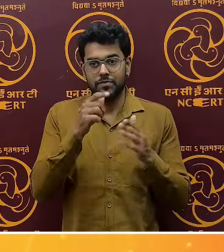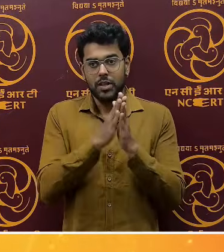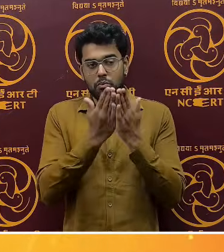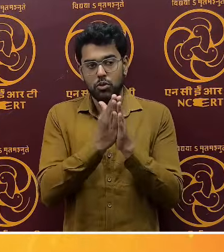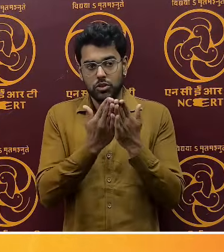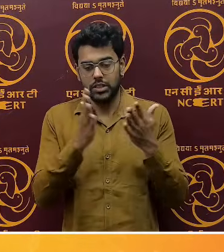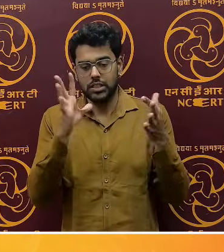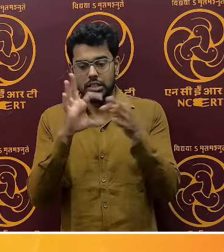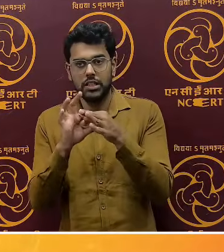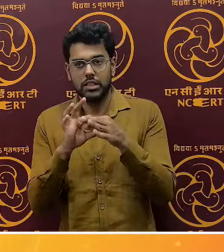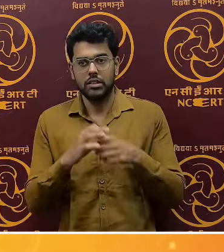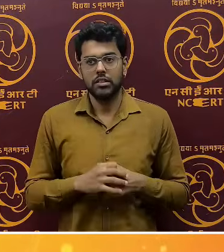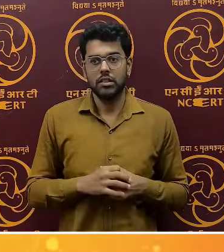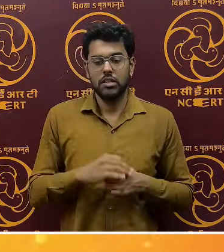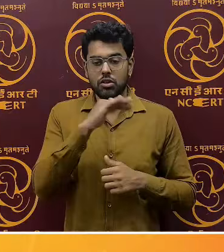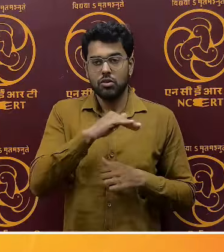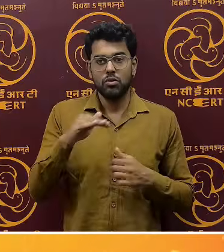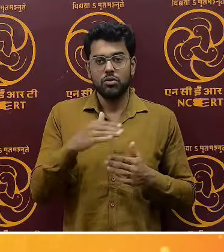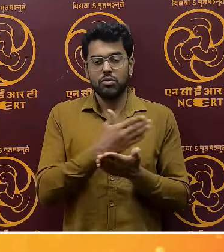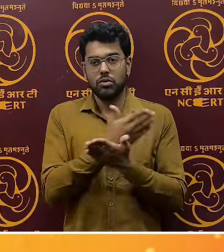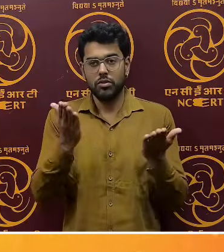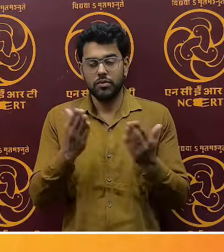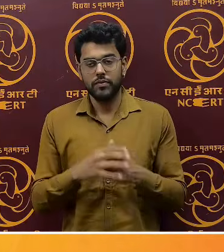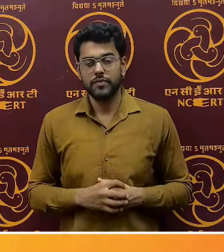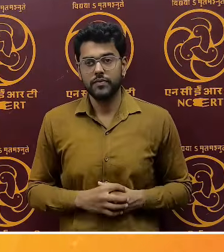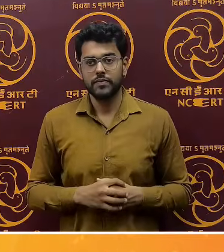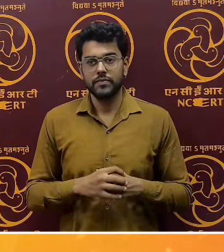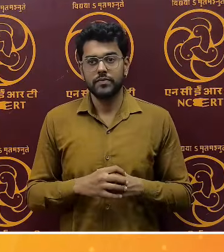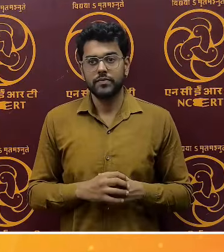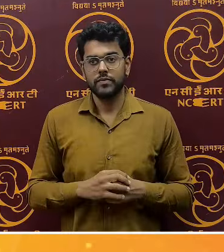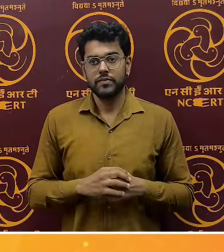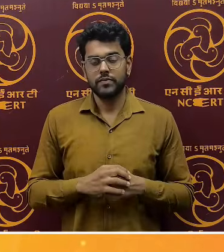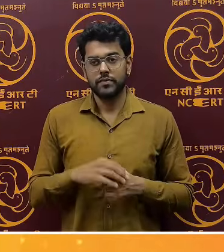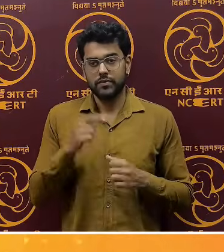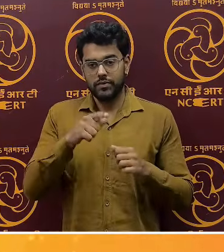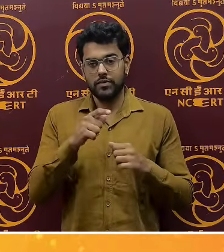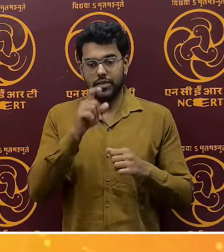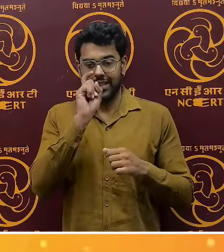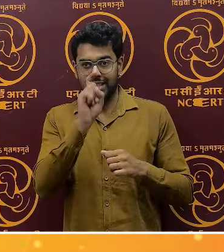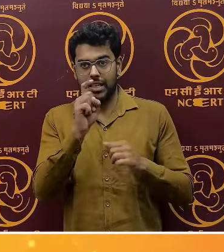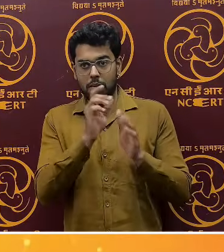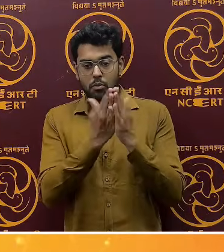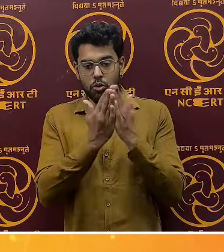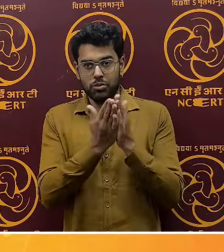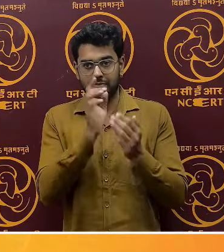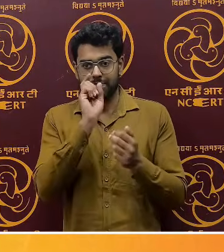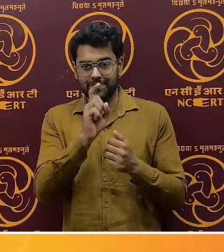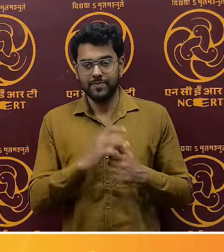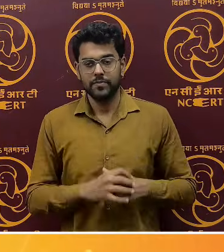textbook. Students can click on this textbook.